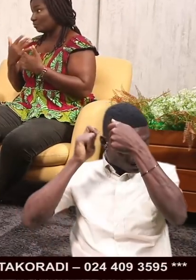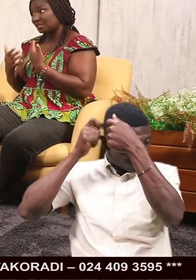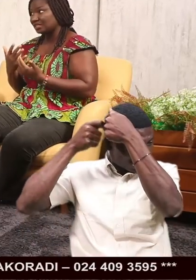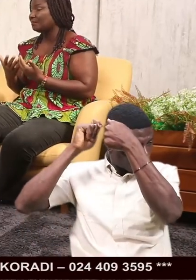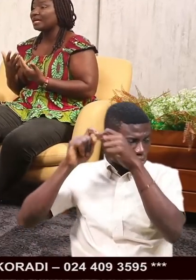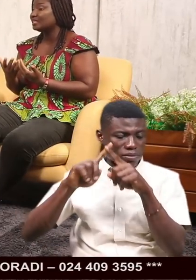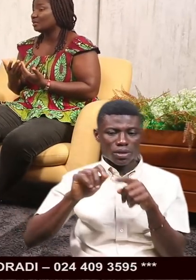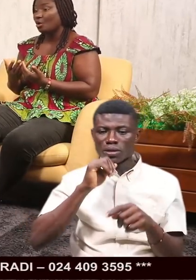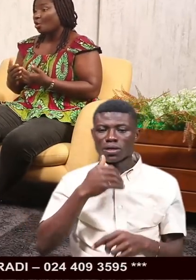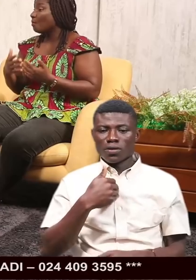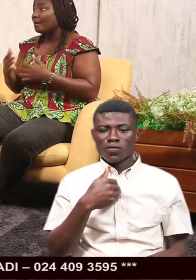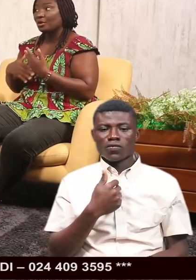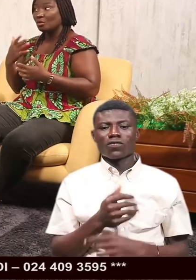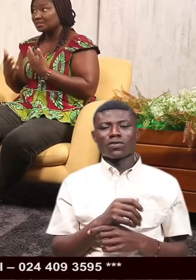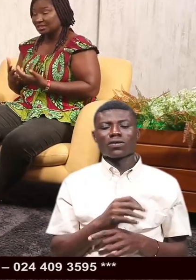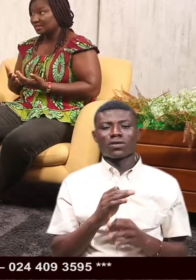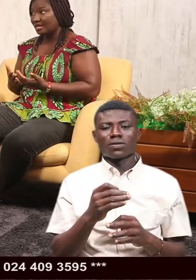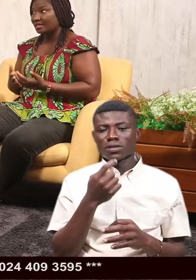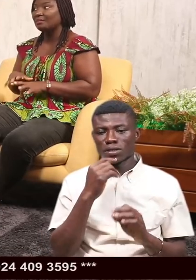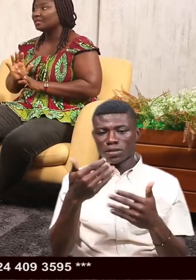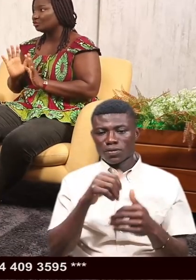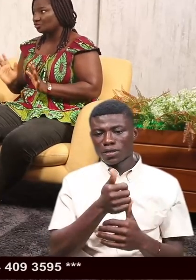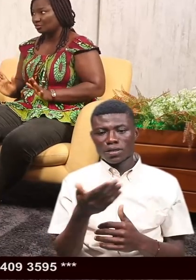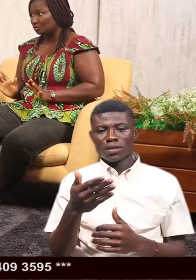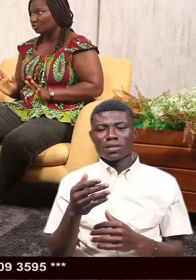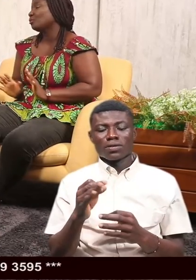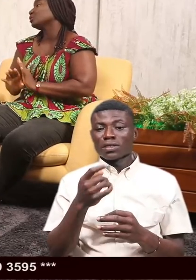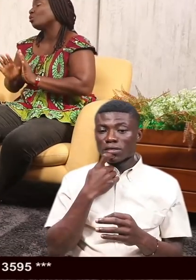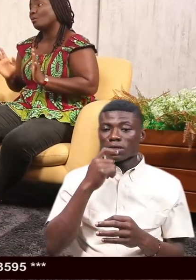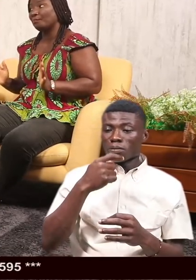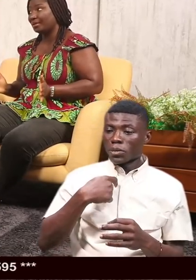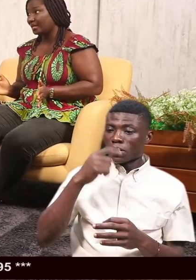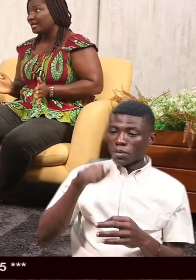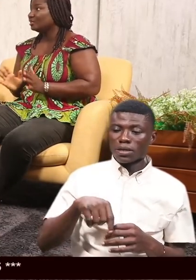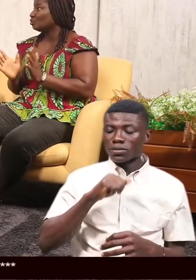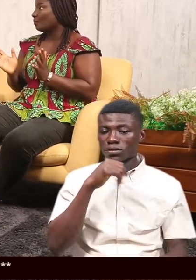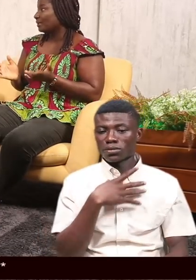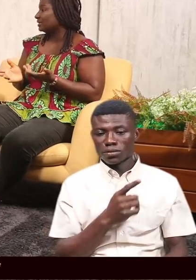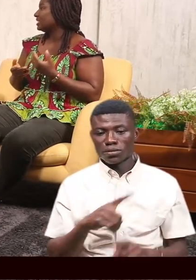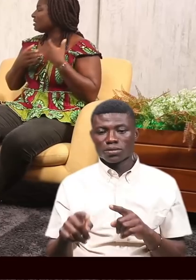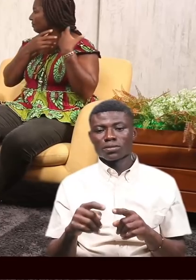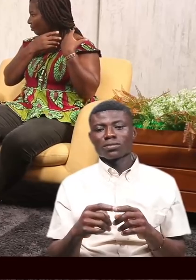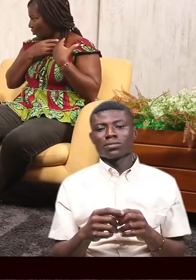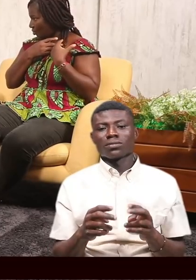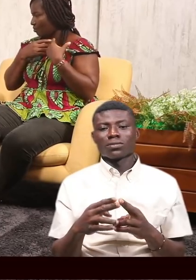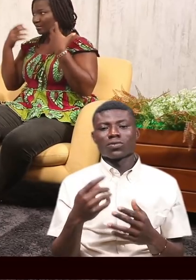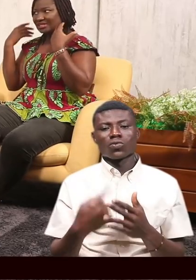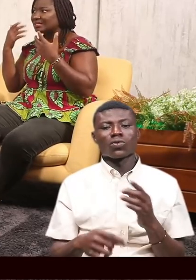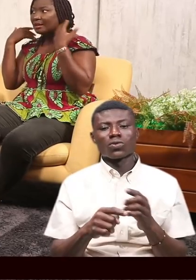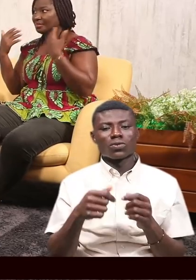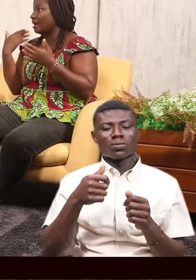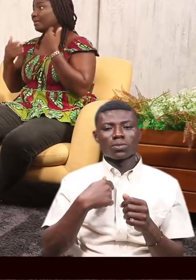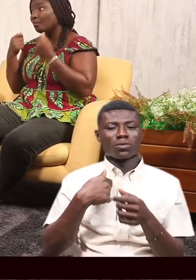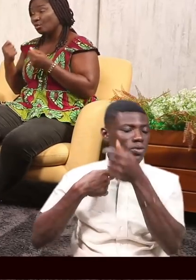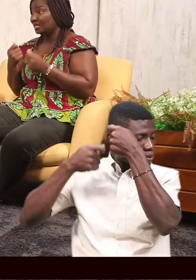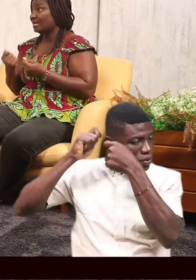only options. Say me kase or mammy options are na me di tratin so bossy ompe into ompen into be a mebo set